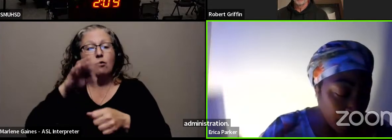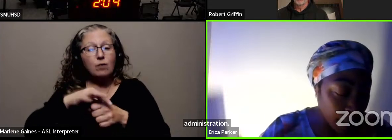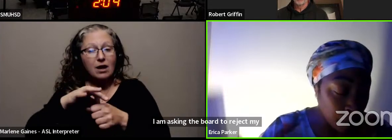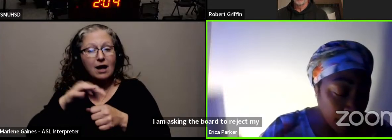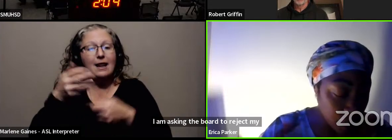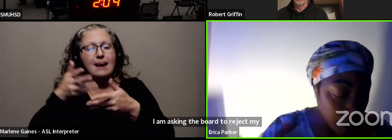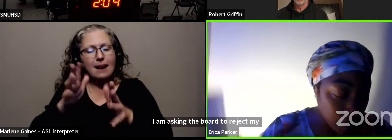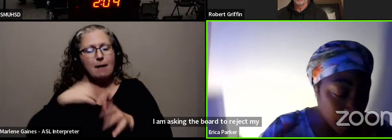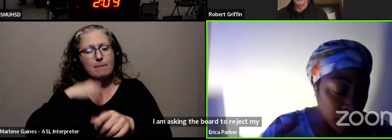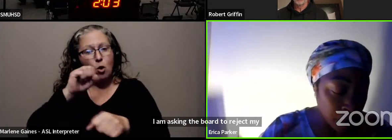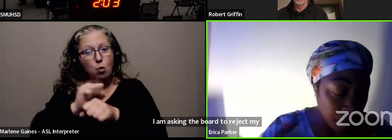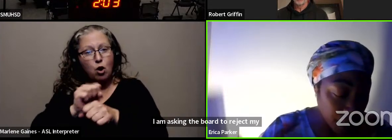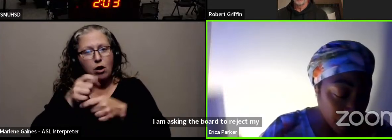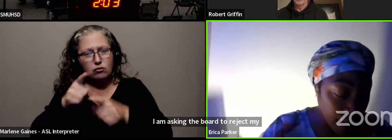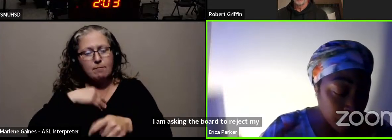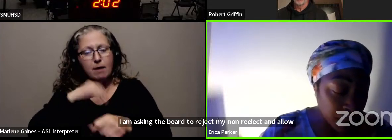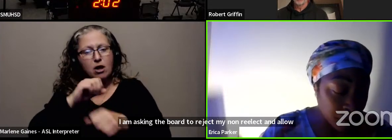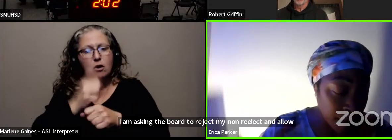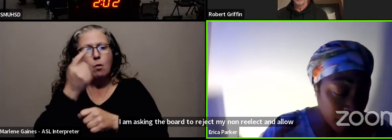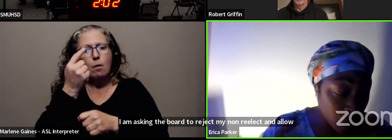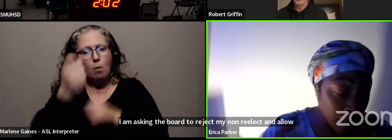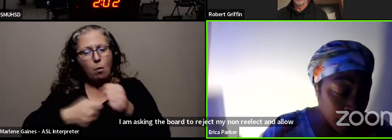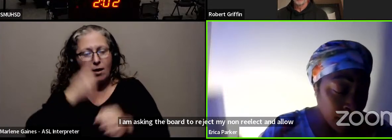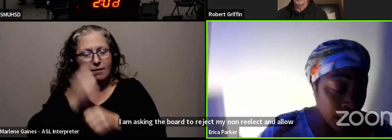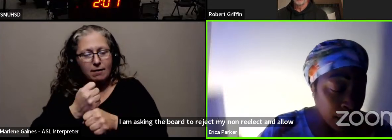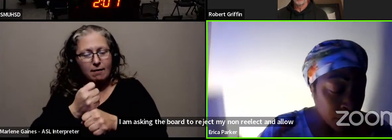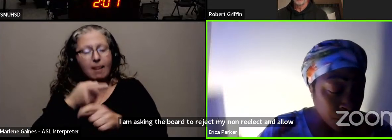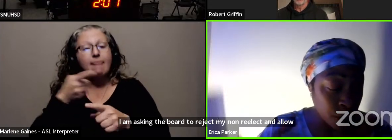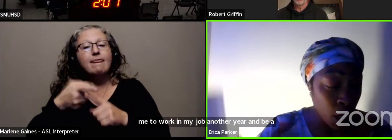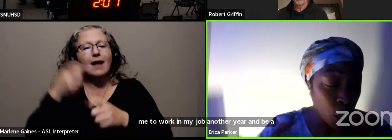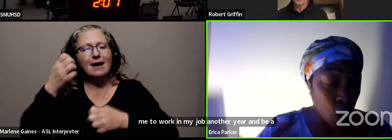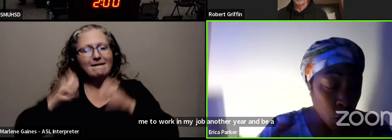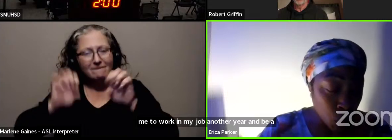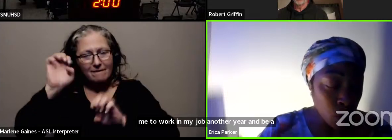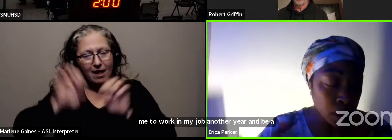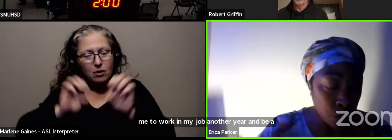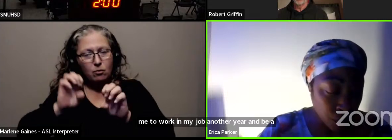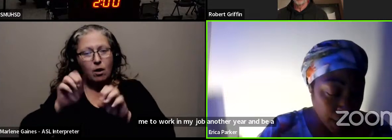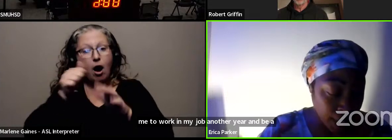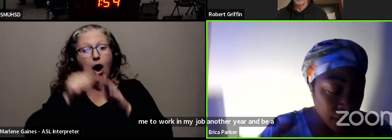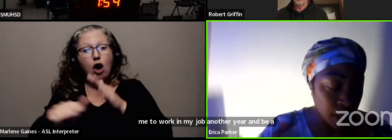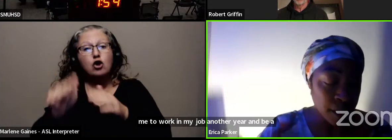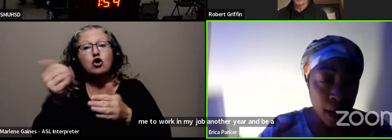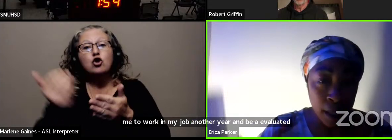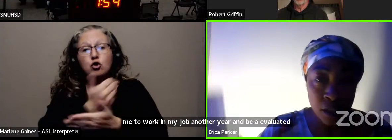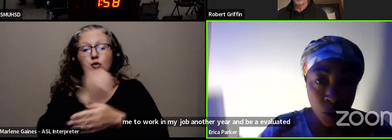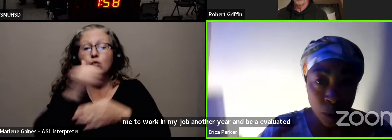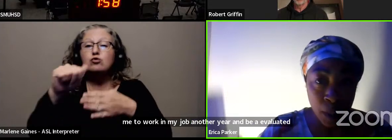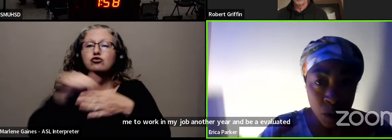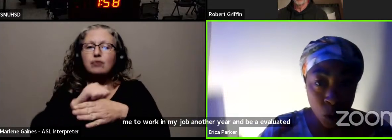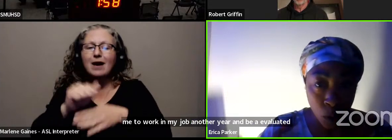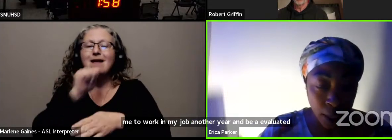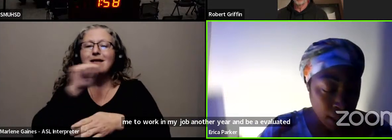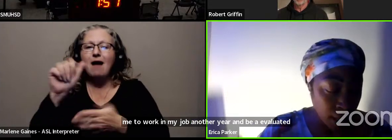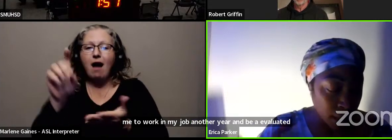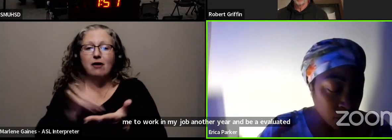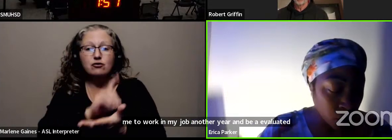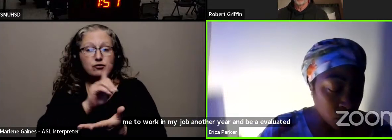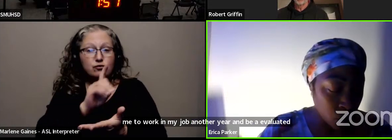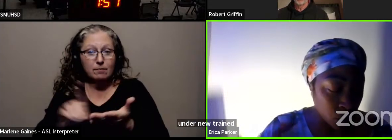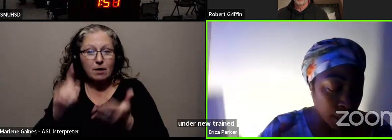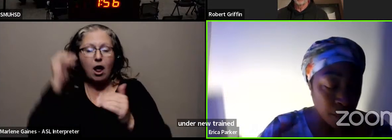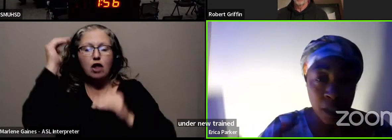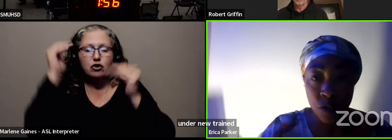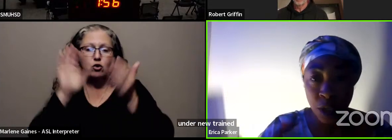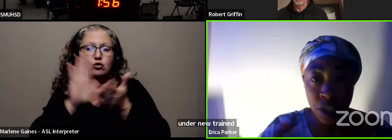to work in my job another year and be evaluated under new, trained, non-discriminatory